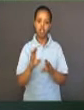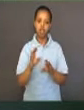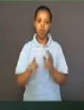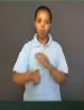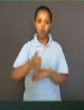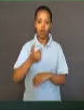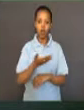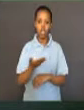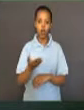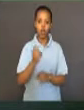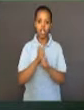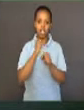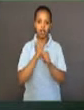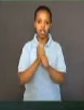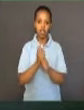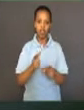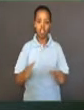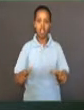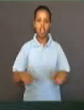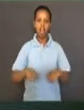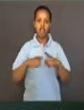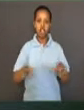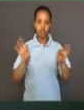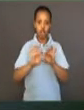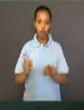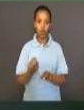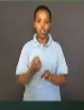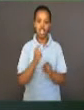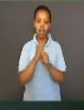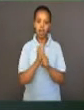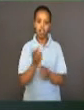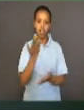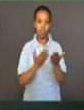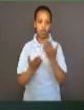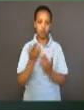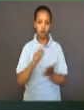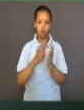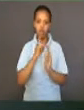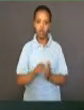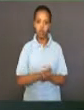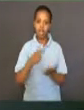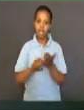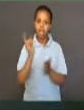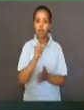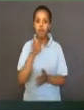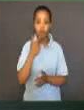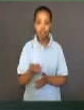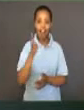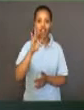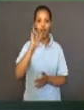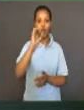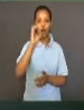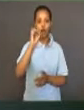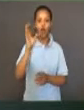blocks necessary for life. This is called the biochemical theory.